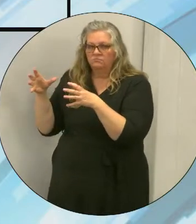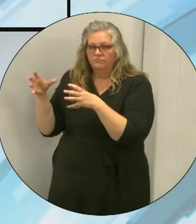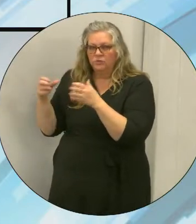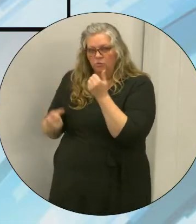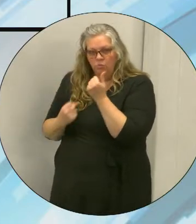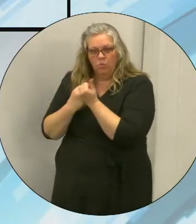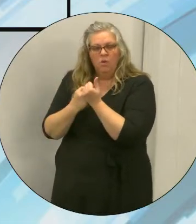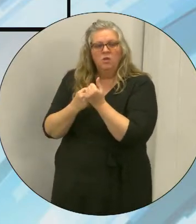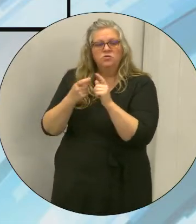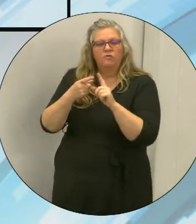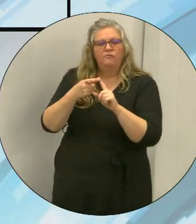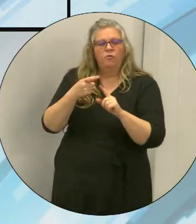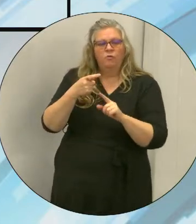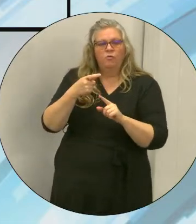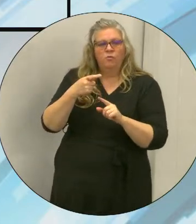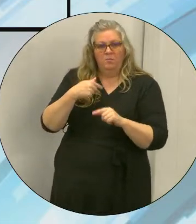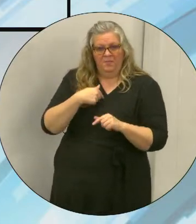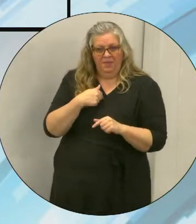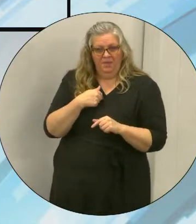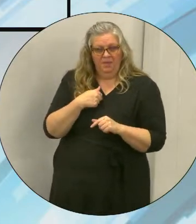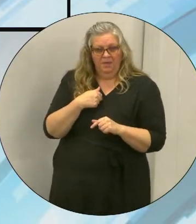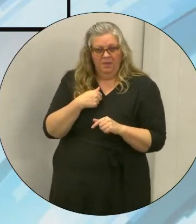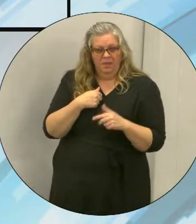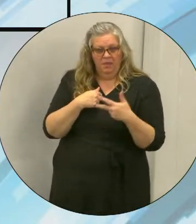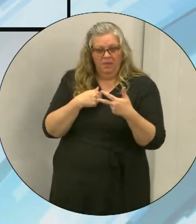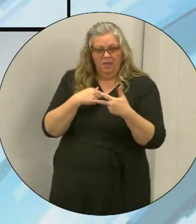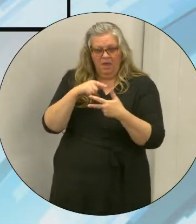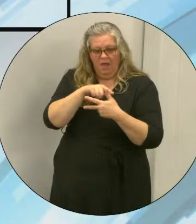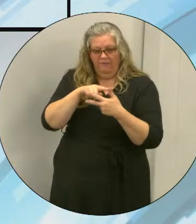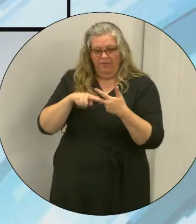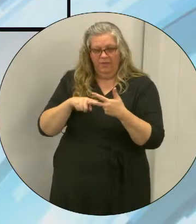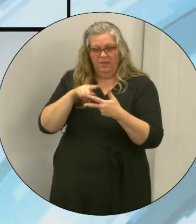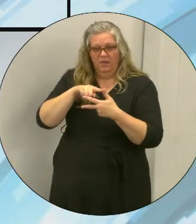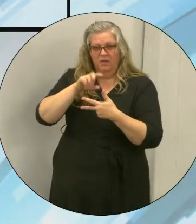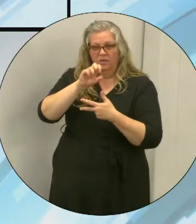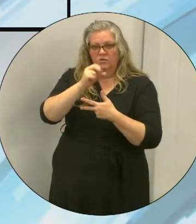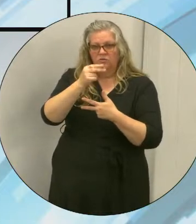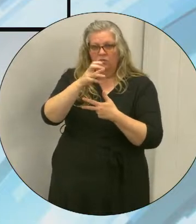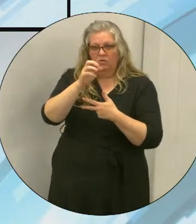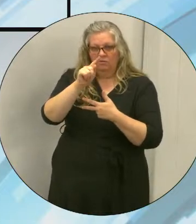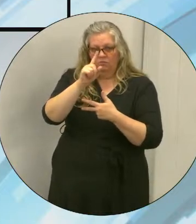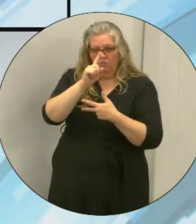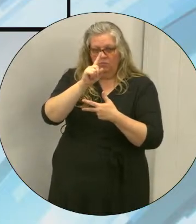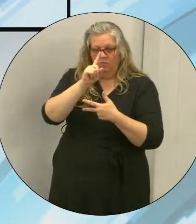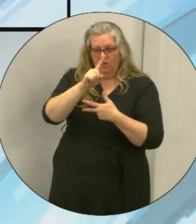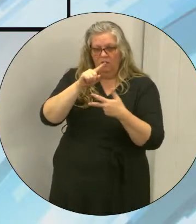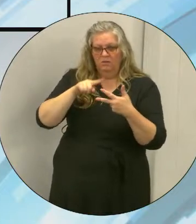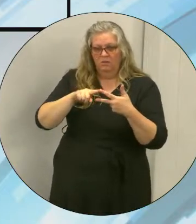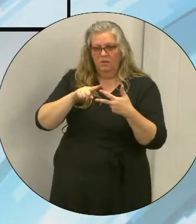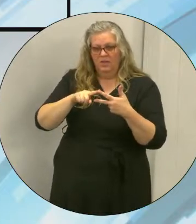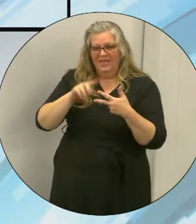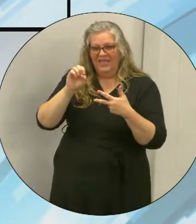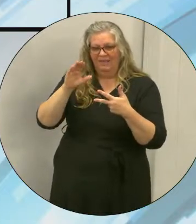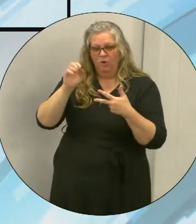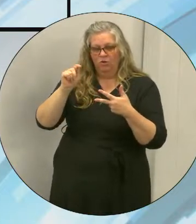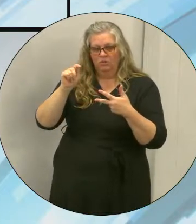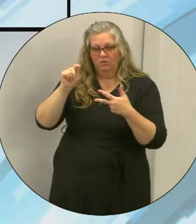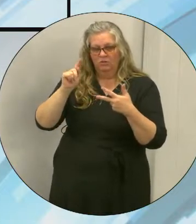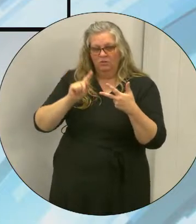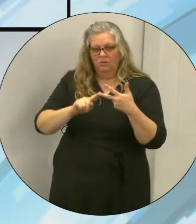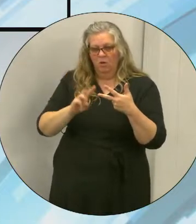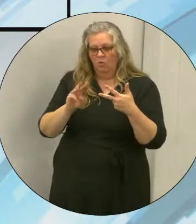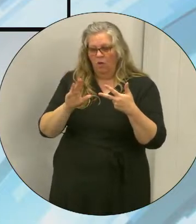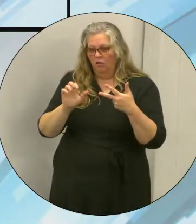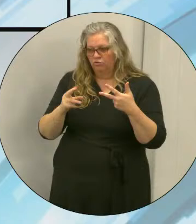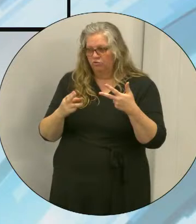me, I ranked the candidates as Mr. Schuldiner number 1, Superintendent Ebert number 2, and Mr. Walsh number